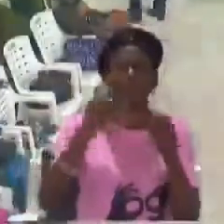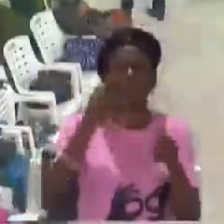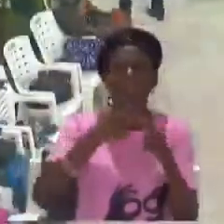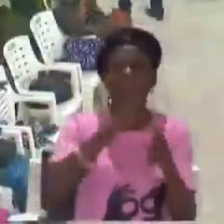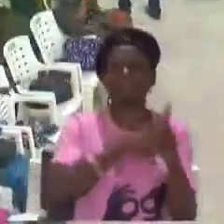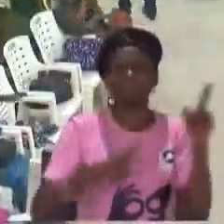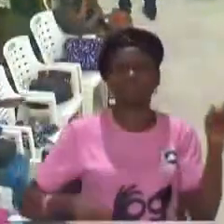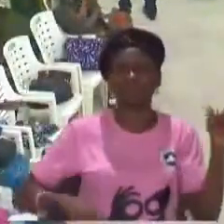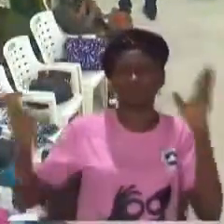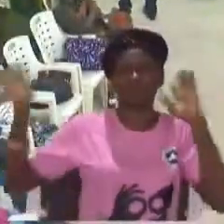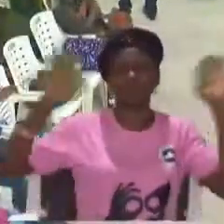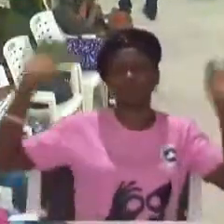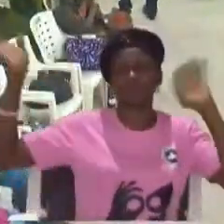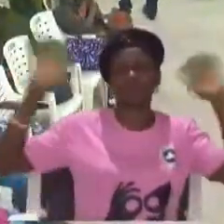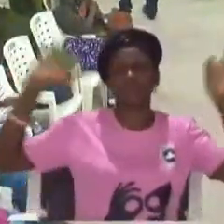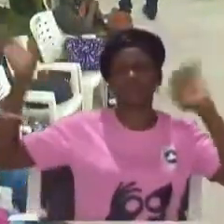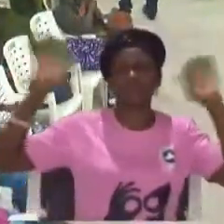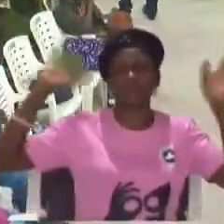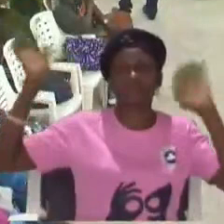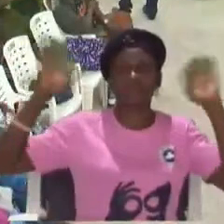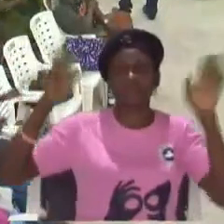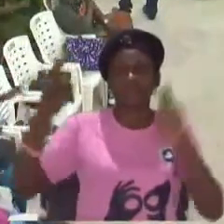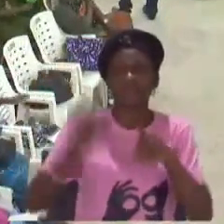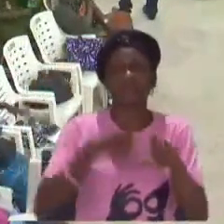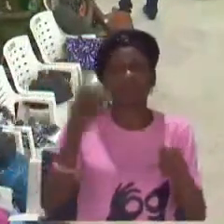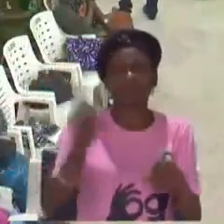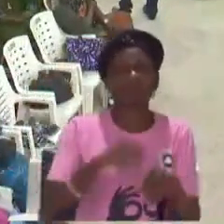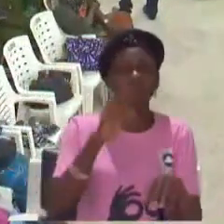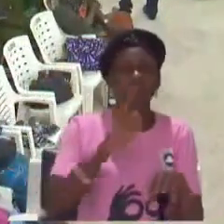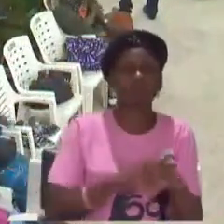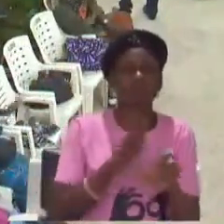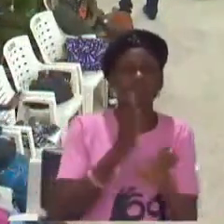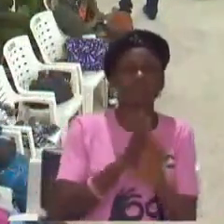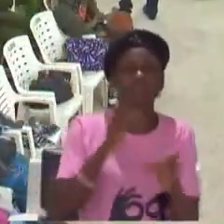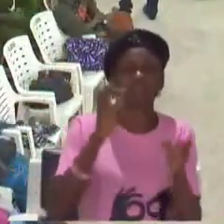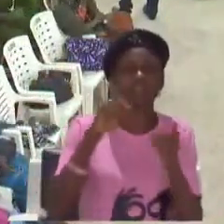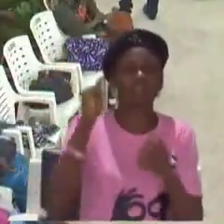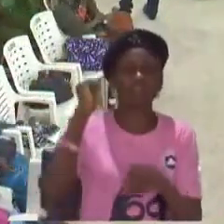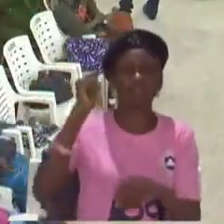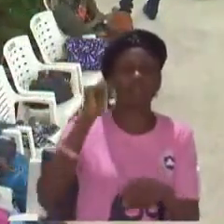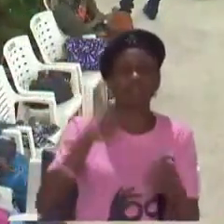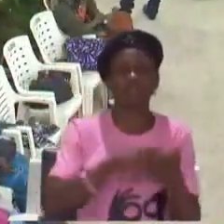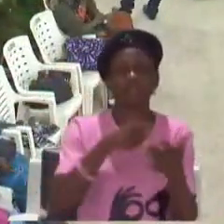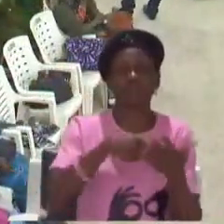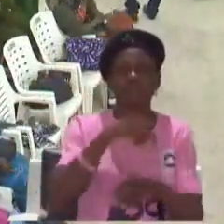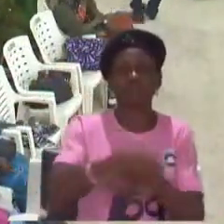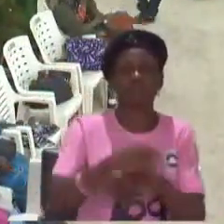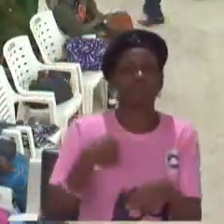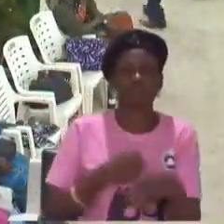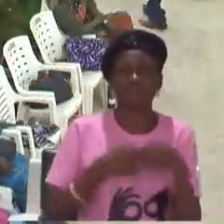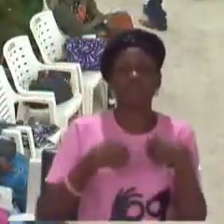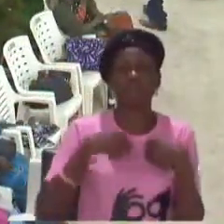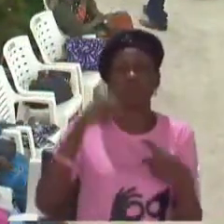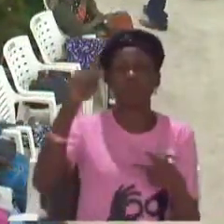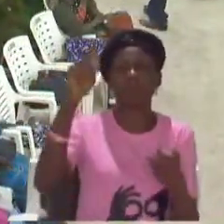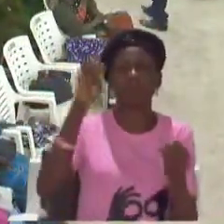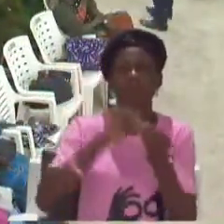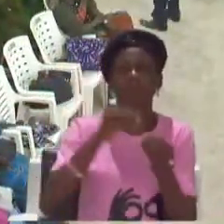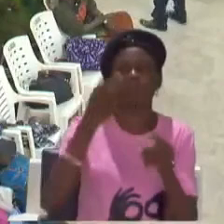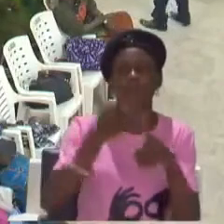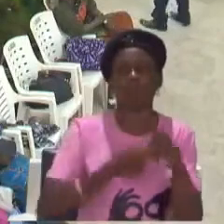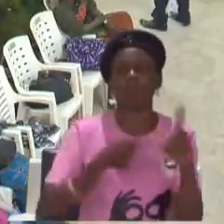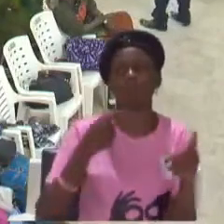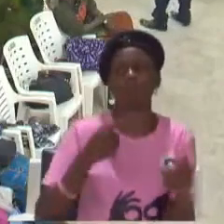of the Lord. From the online testifiers tonight, we have one more from